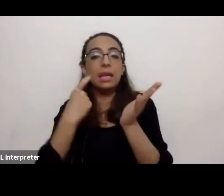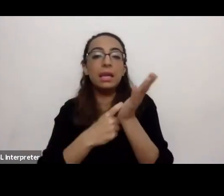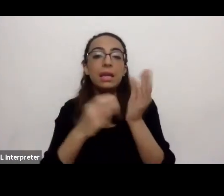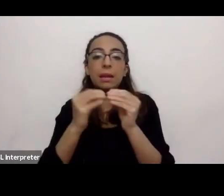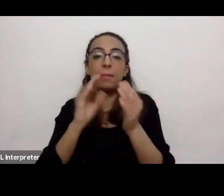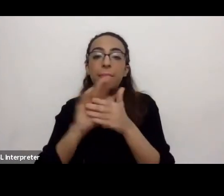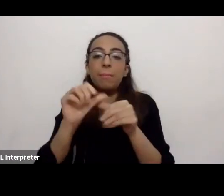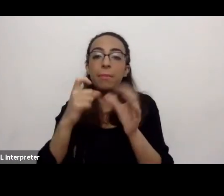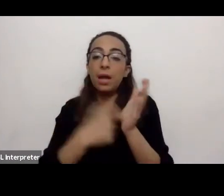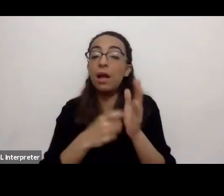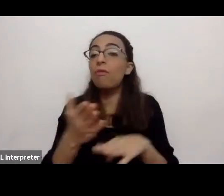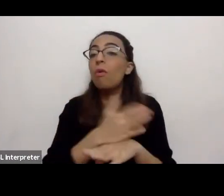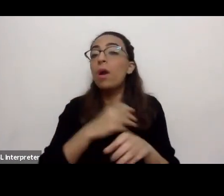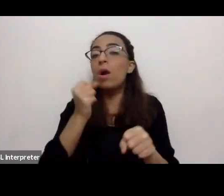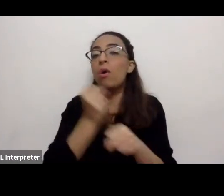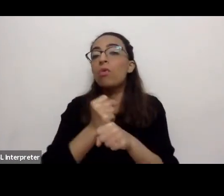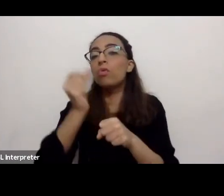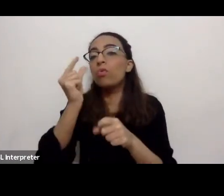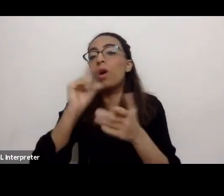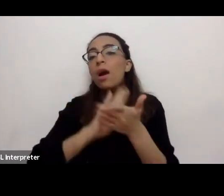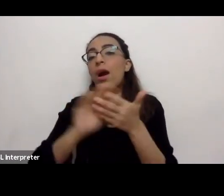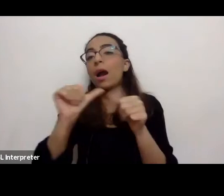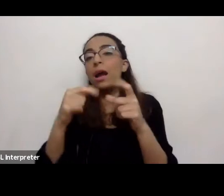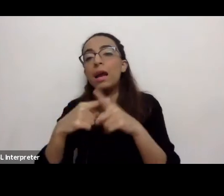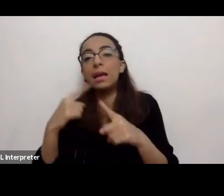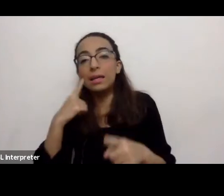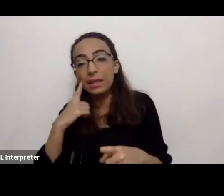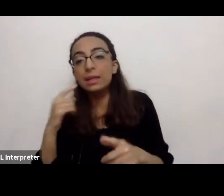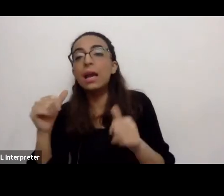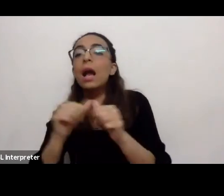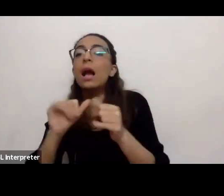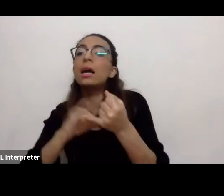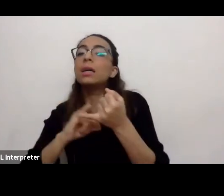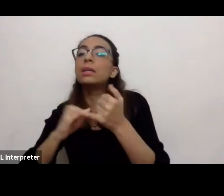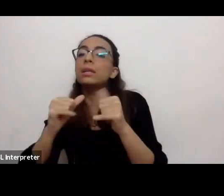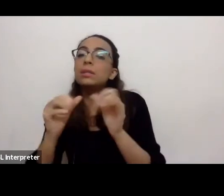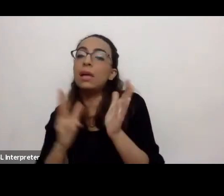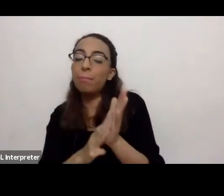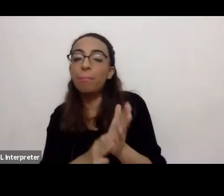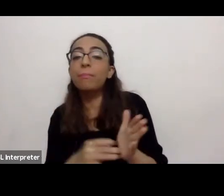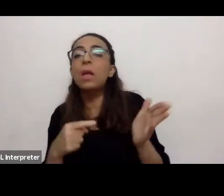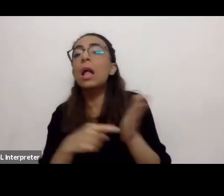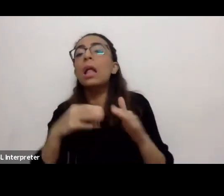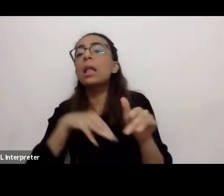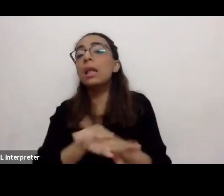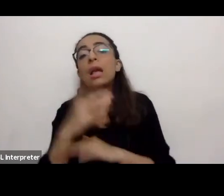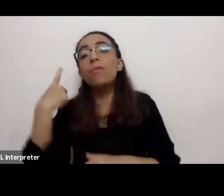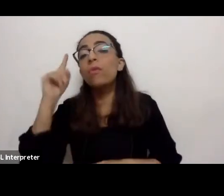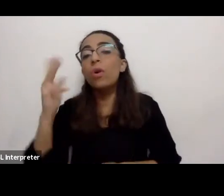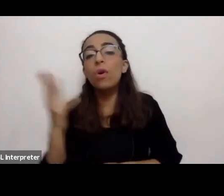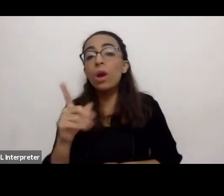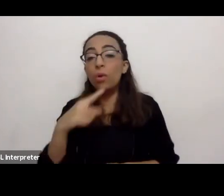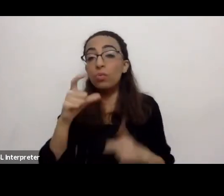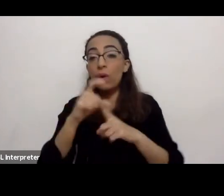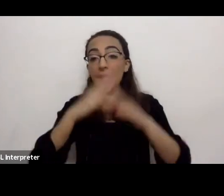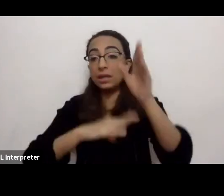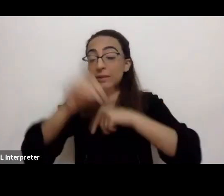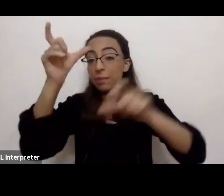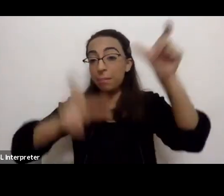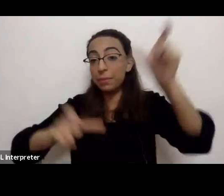from Guwahati, Assam. Atmanirbhar, Ek Challenge makes persons with